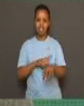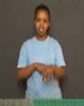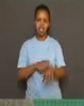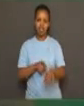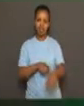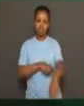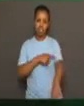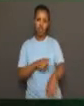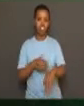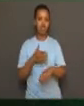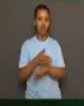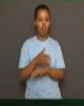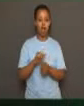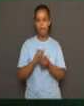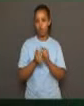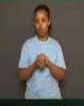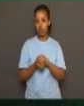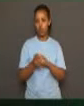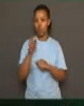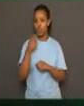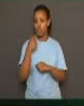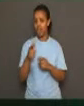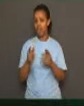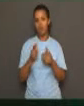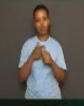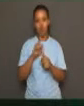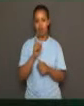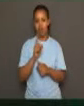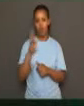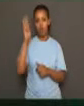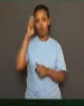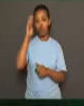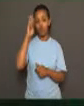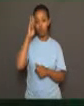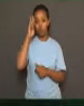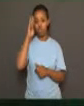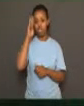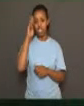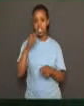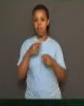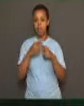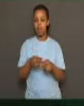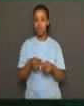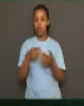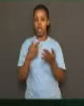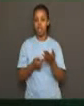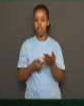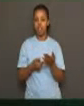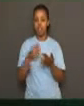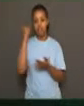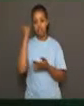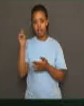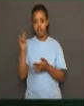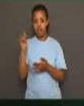of time. French scientist Georges Buffon stated this idea first in